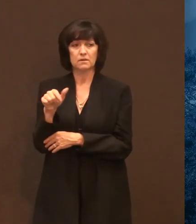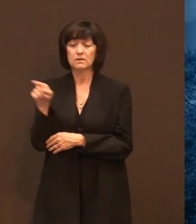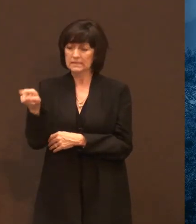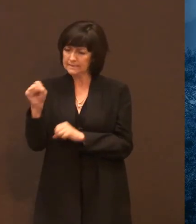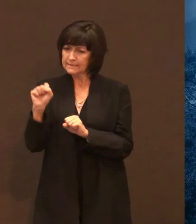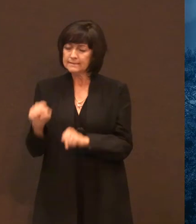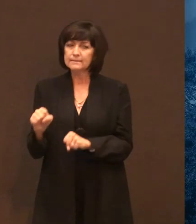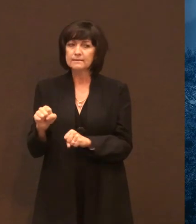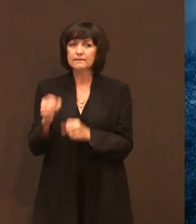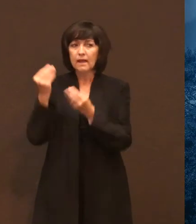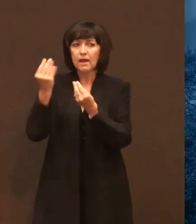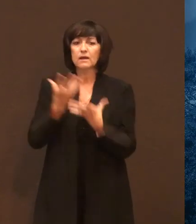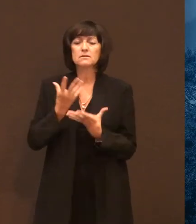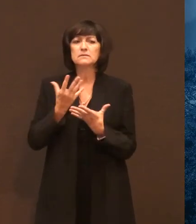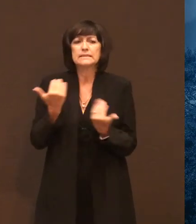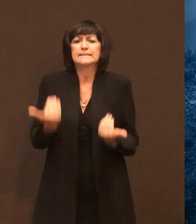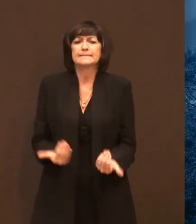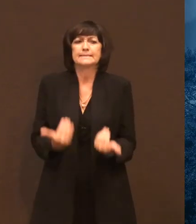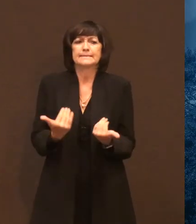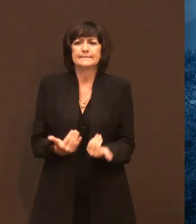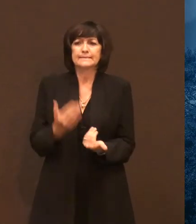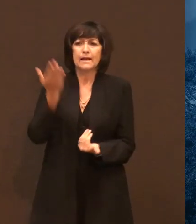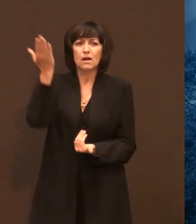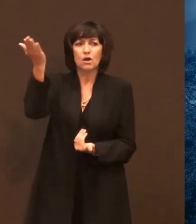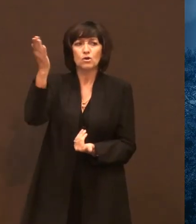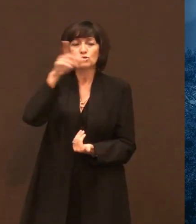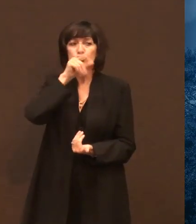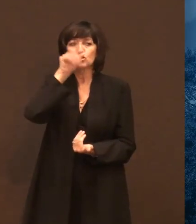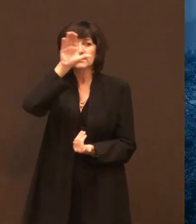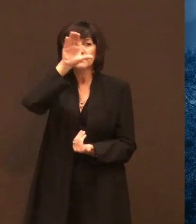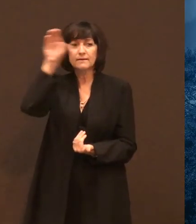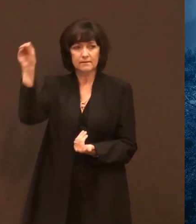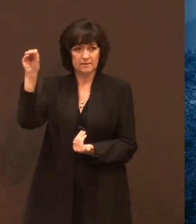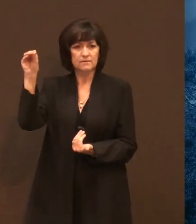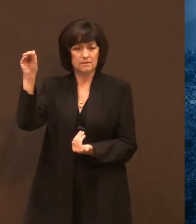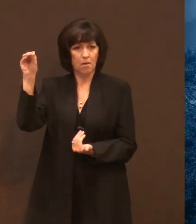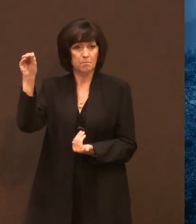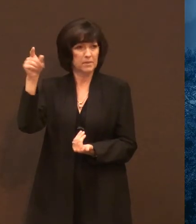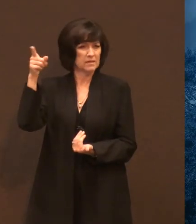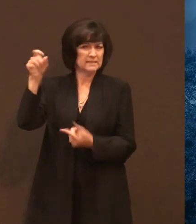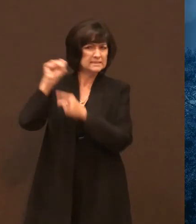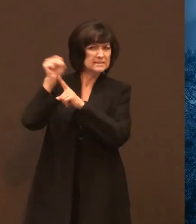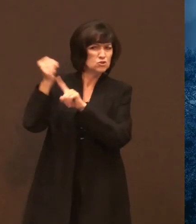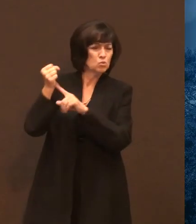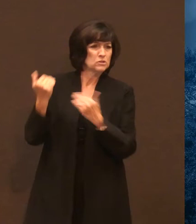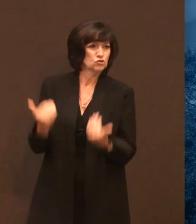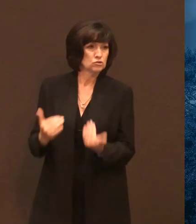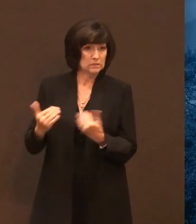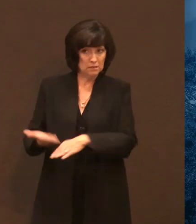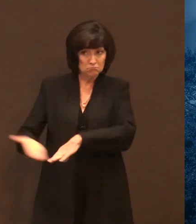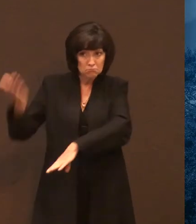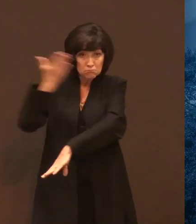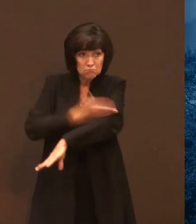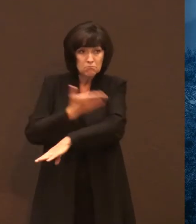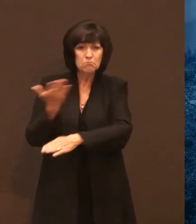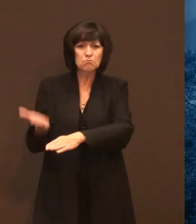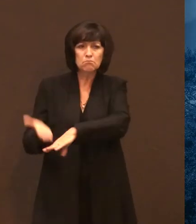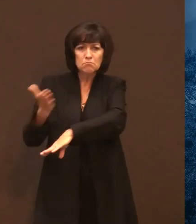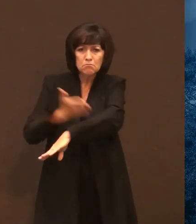worker communities in Sussex? Yeah, I look at that quite a bit myself. So I look on my